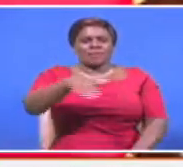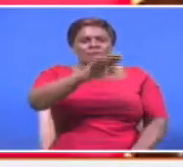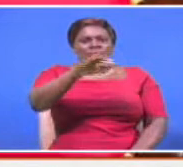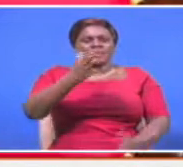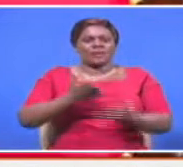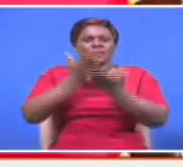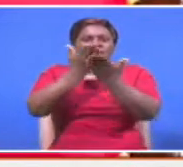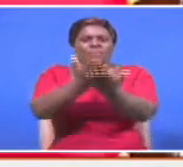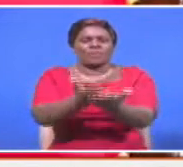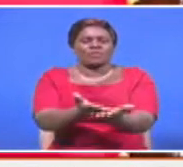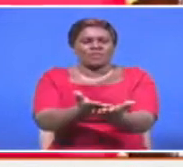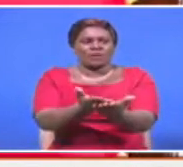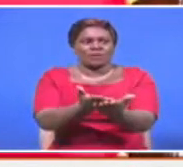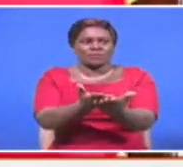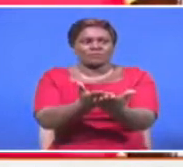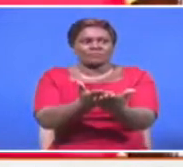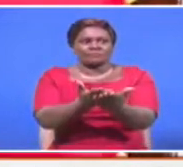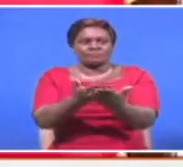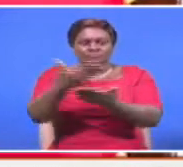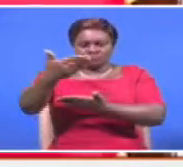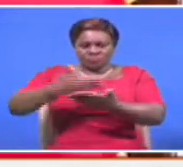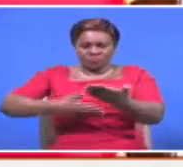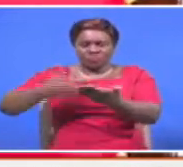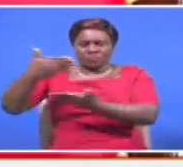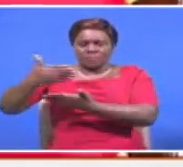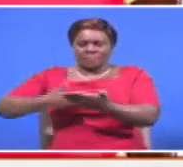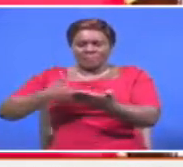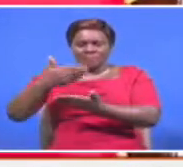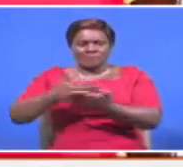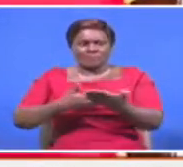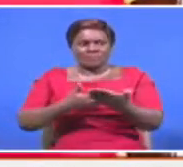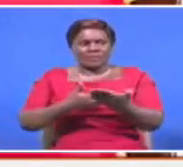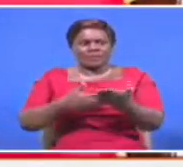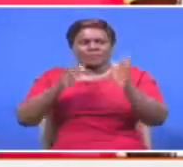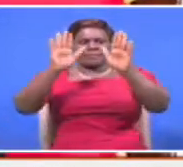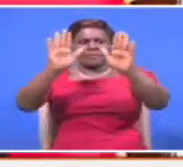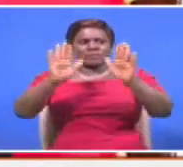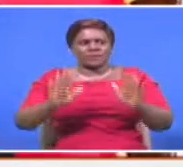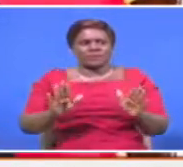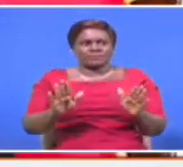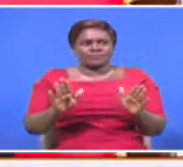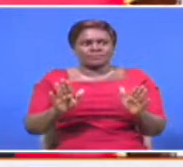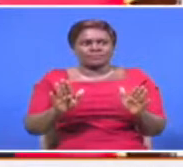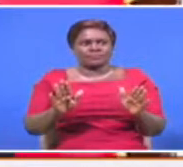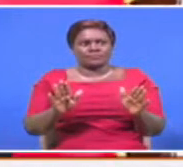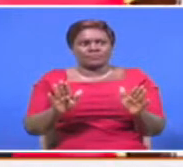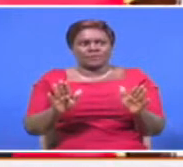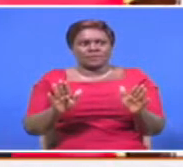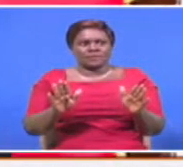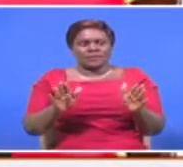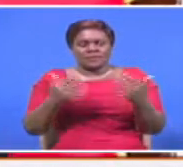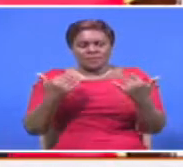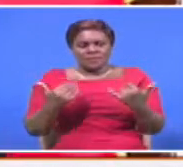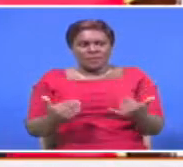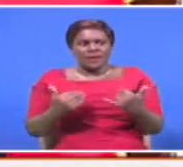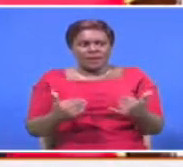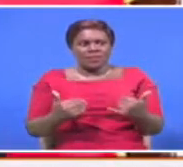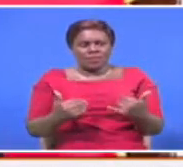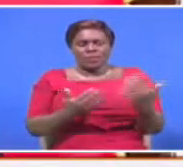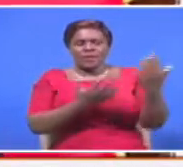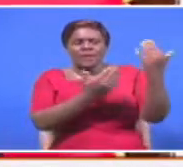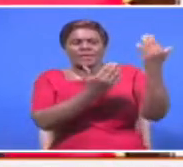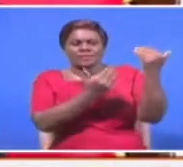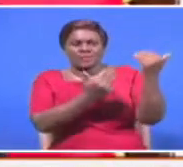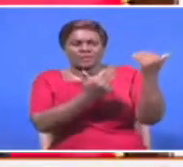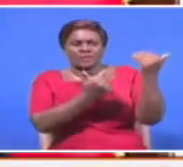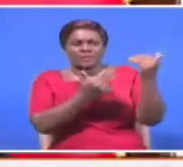the answered reporters. We thought that is very important because subsequently we expect there will